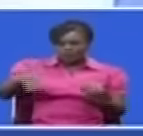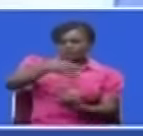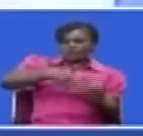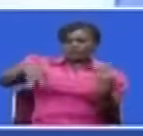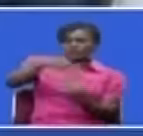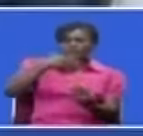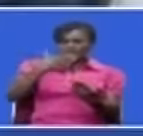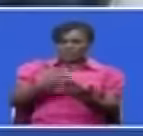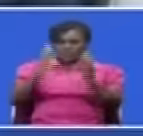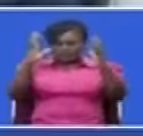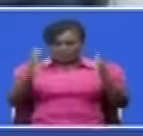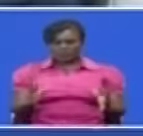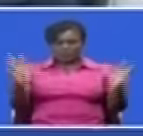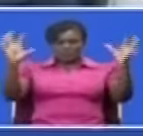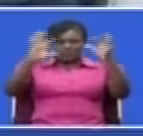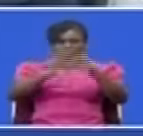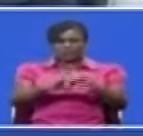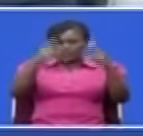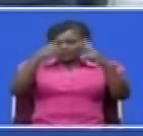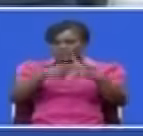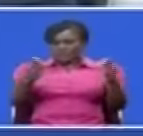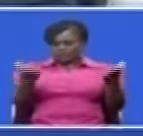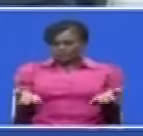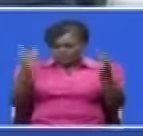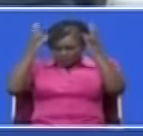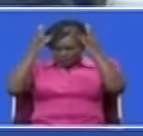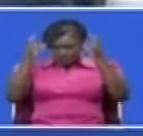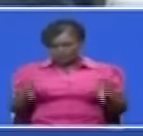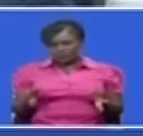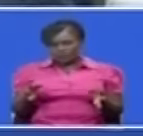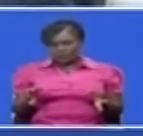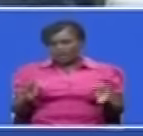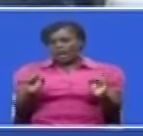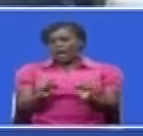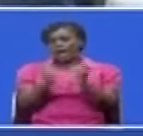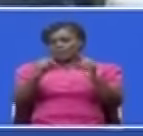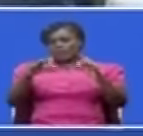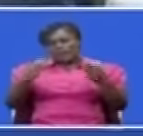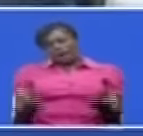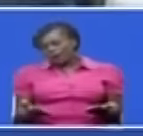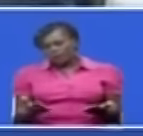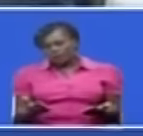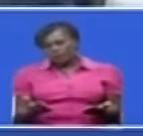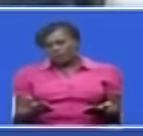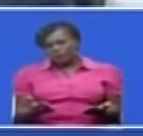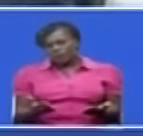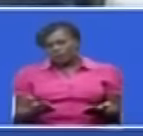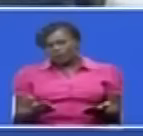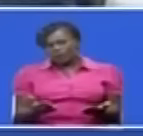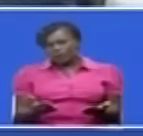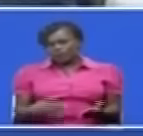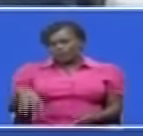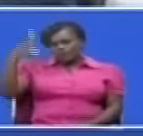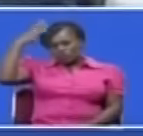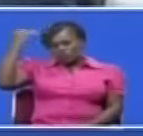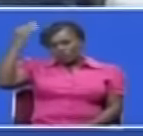very much for joining us this evening, Delano. Let's start with a decision. How would this happen if it were to happen? Does the